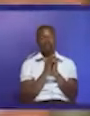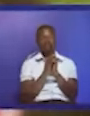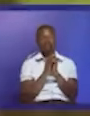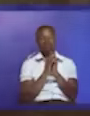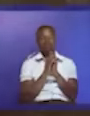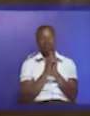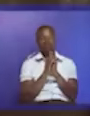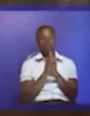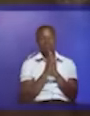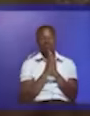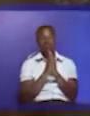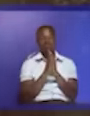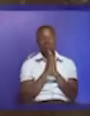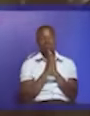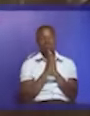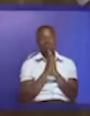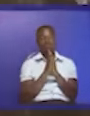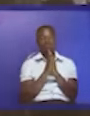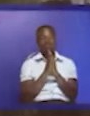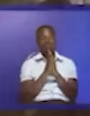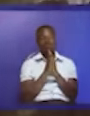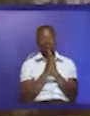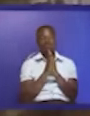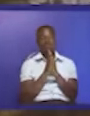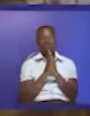the decree of the watchers,